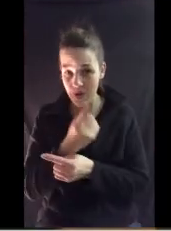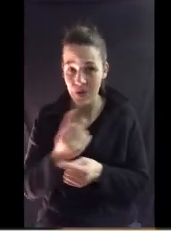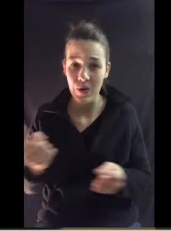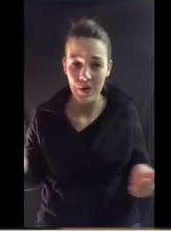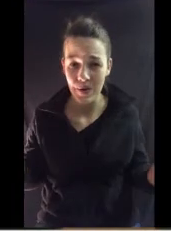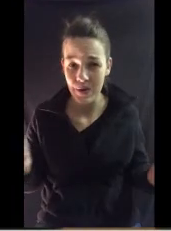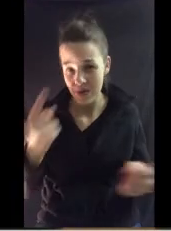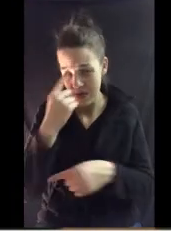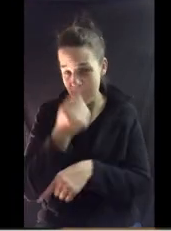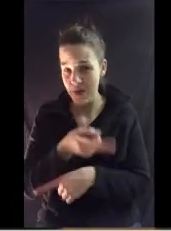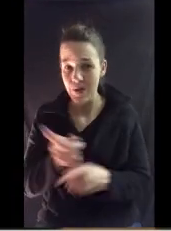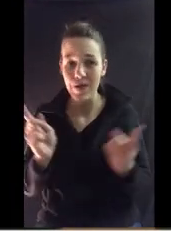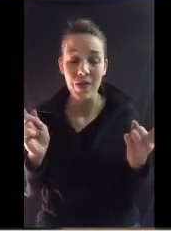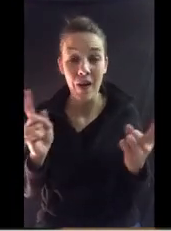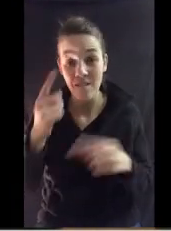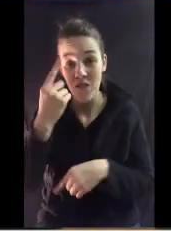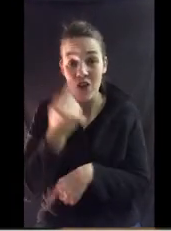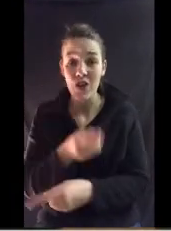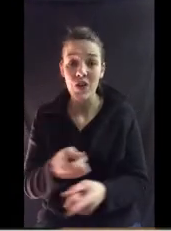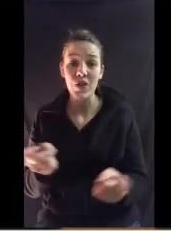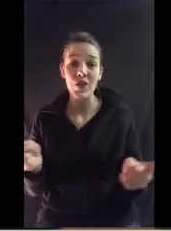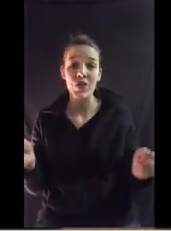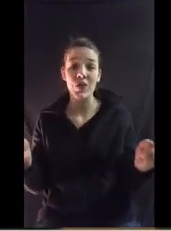for you,